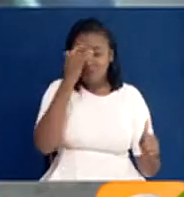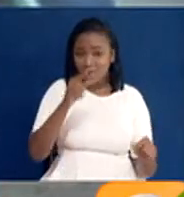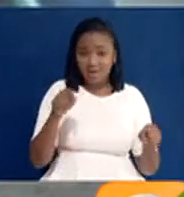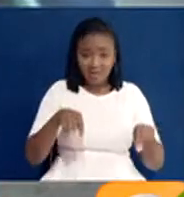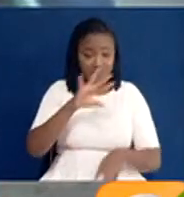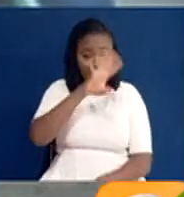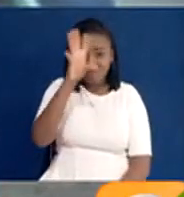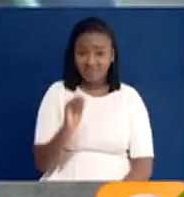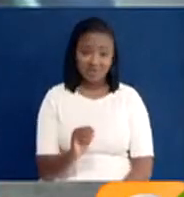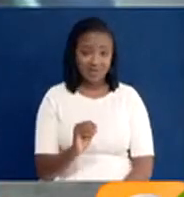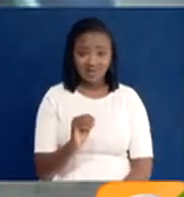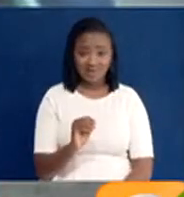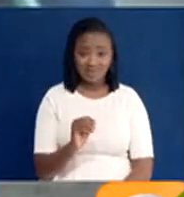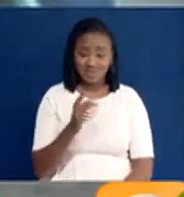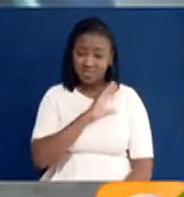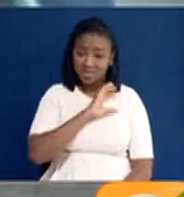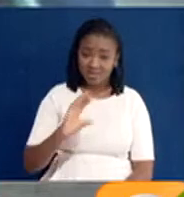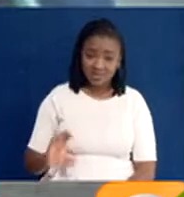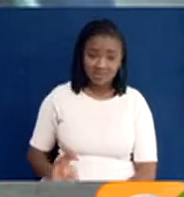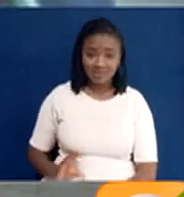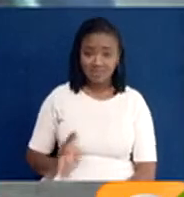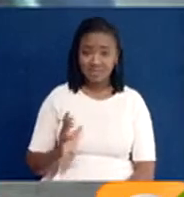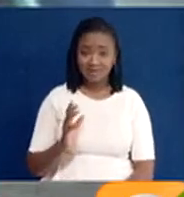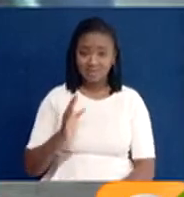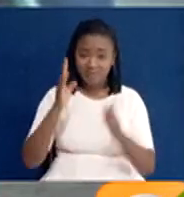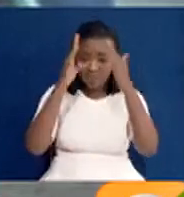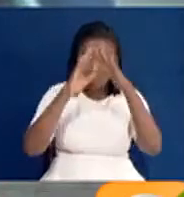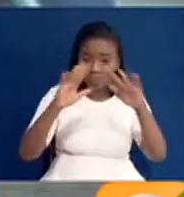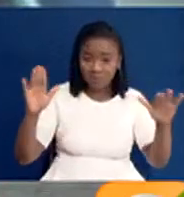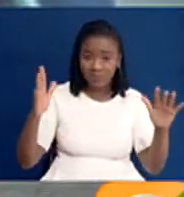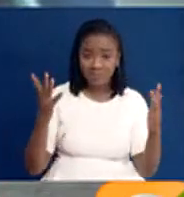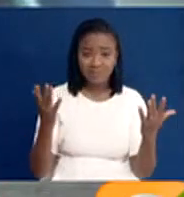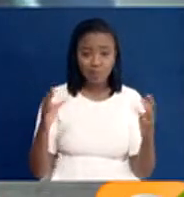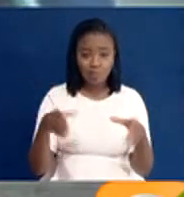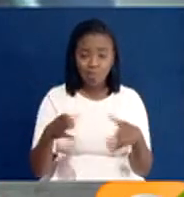African. It is Christian. It is Muslim.